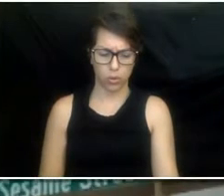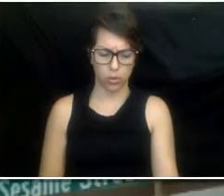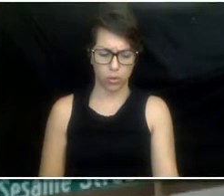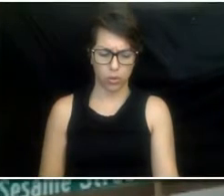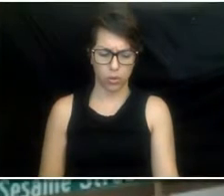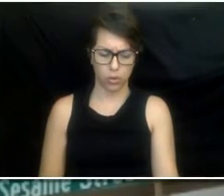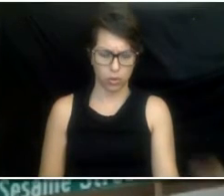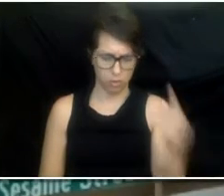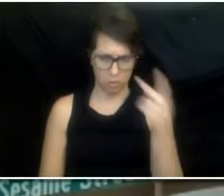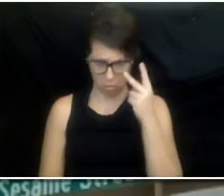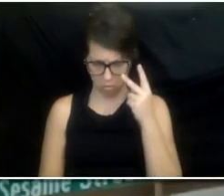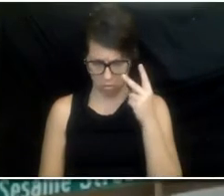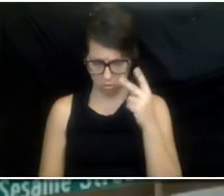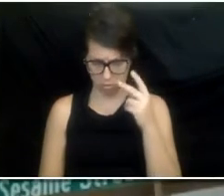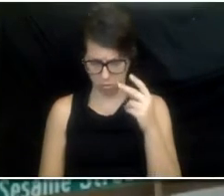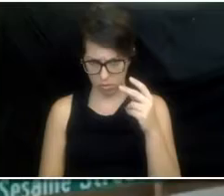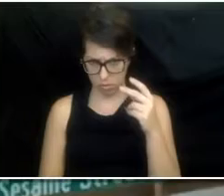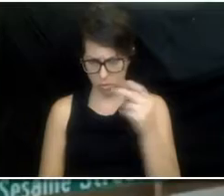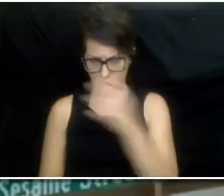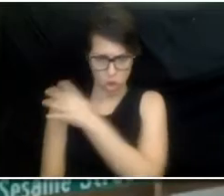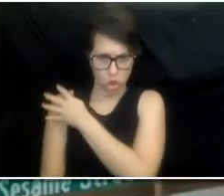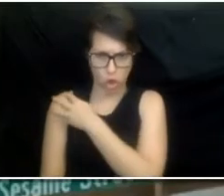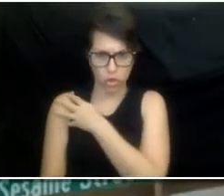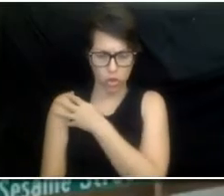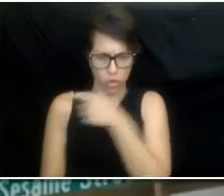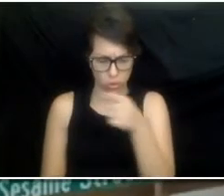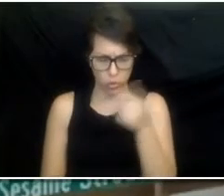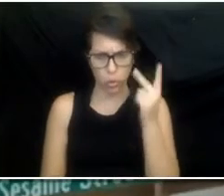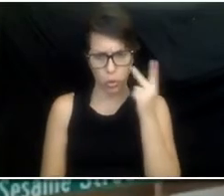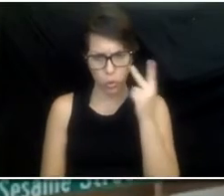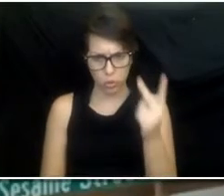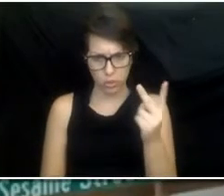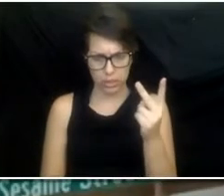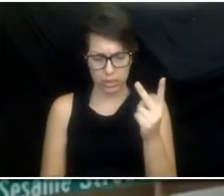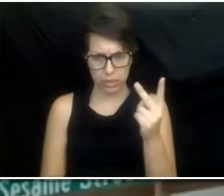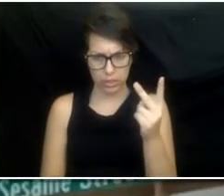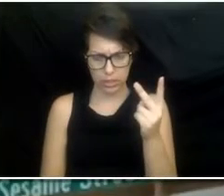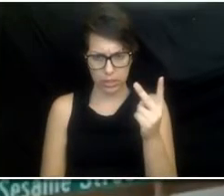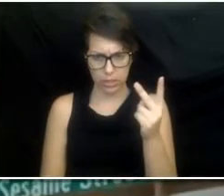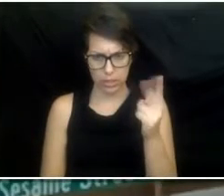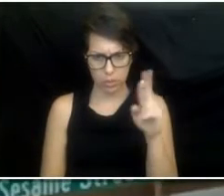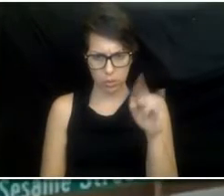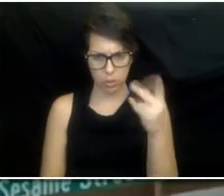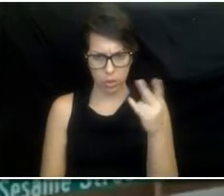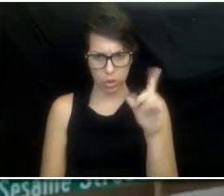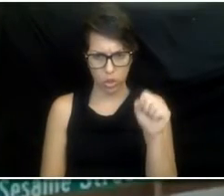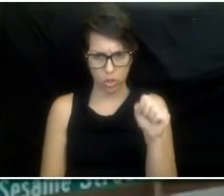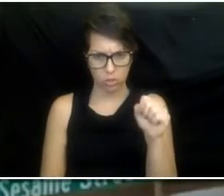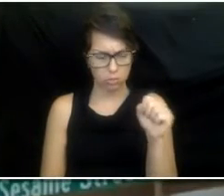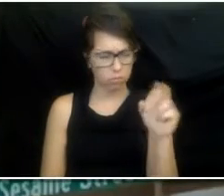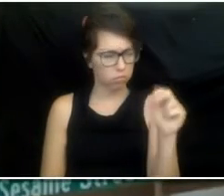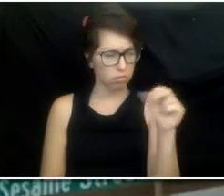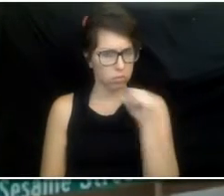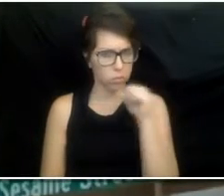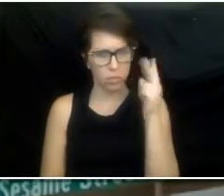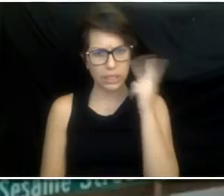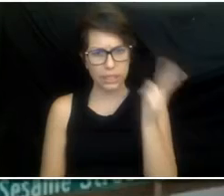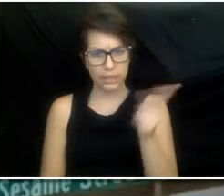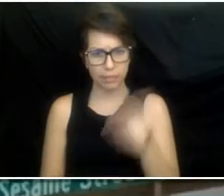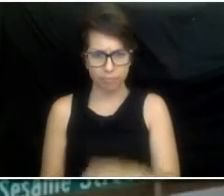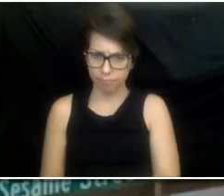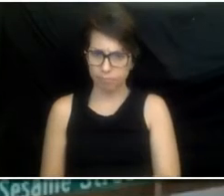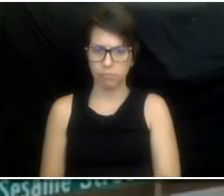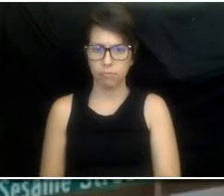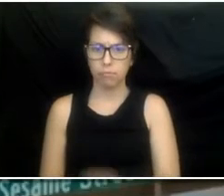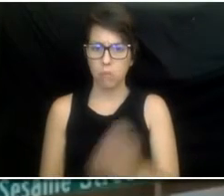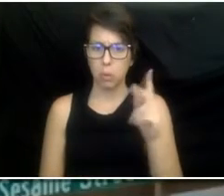to call on in order council members lansman vone and cumbo next and I think we have a five